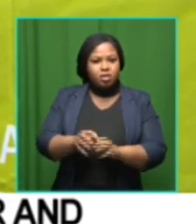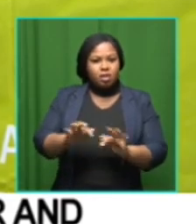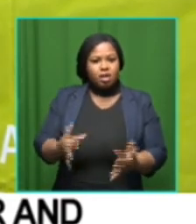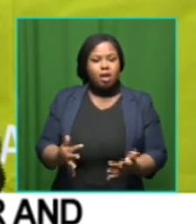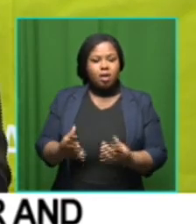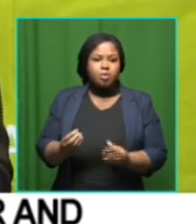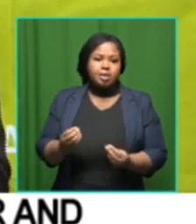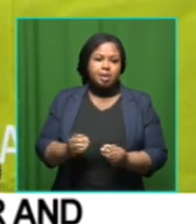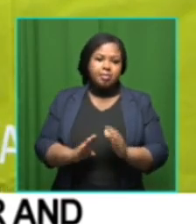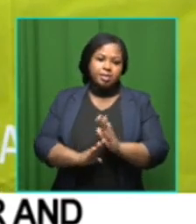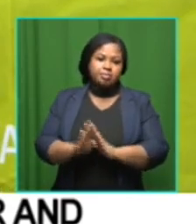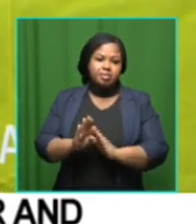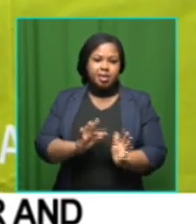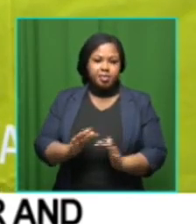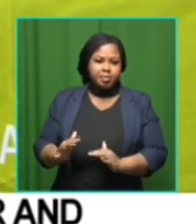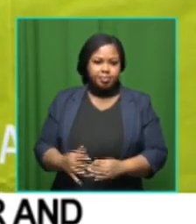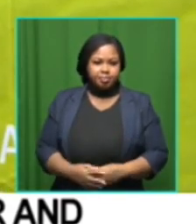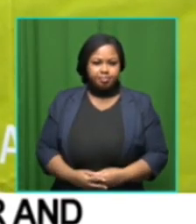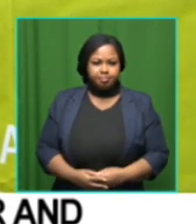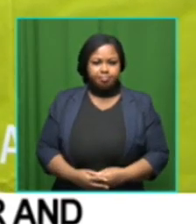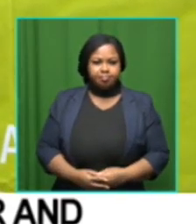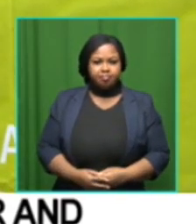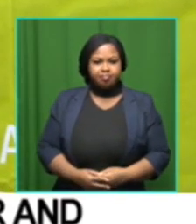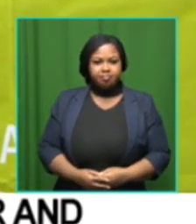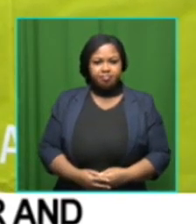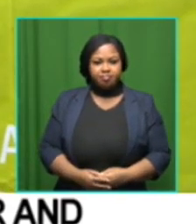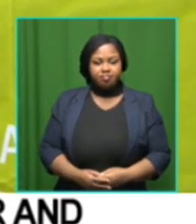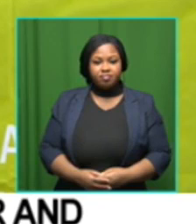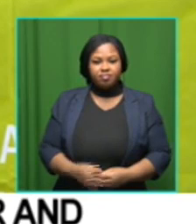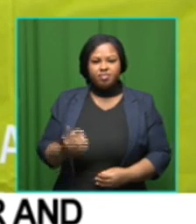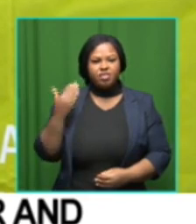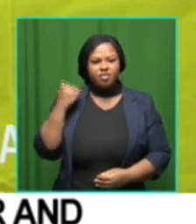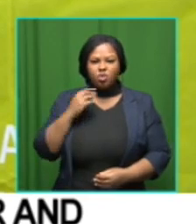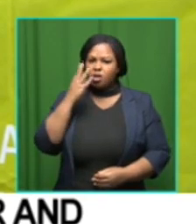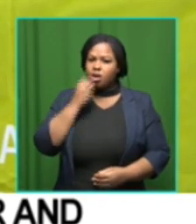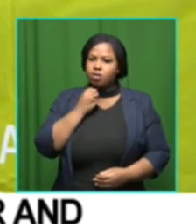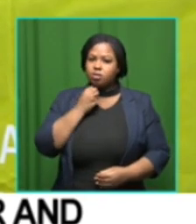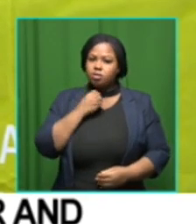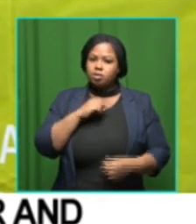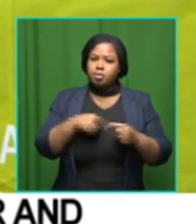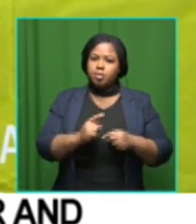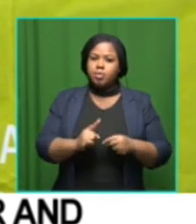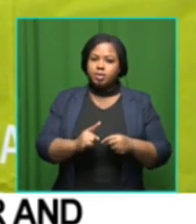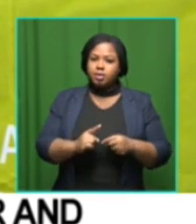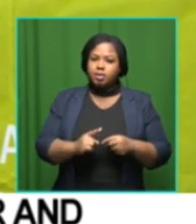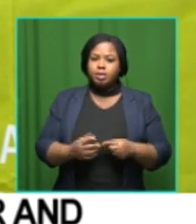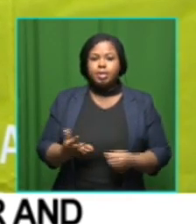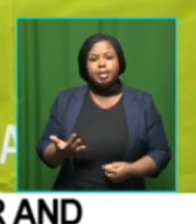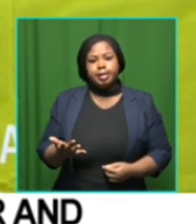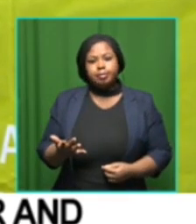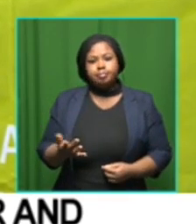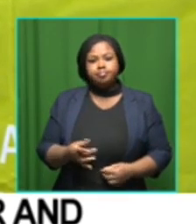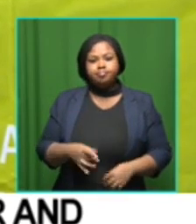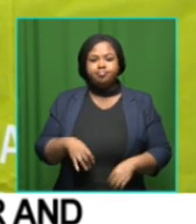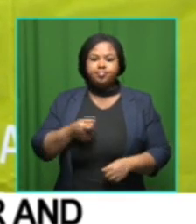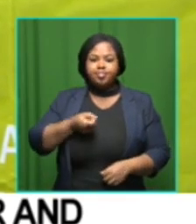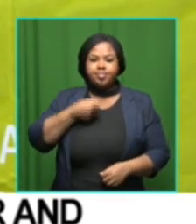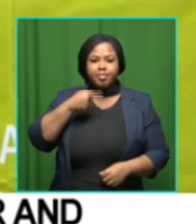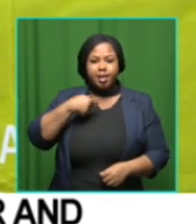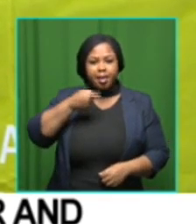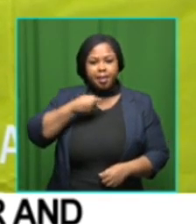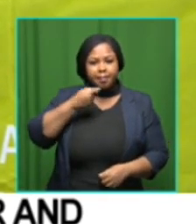those numbers are going through. So a question is being asked about all the question, the